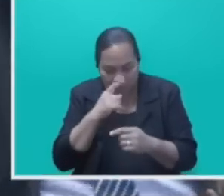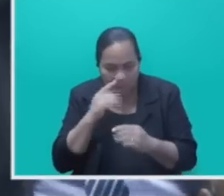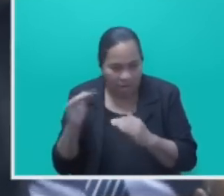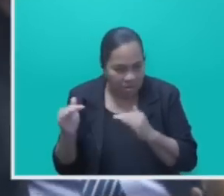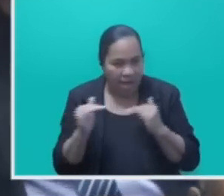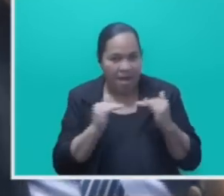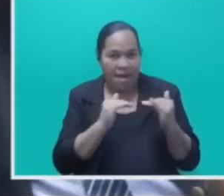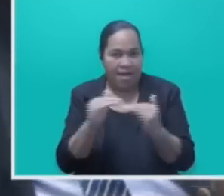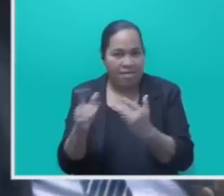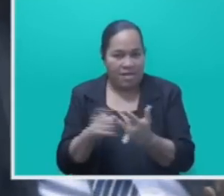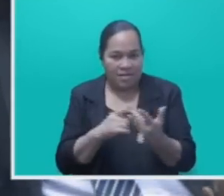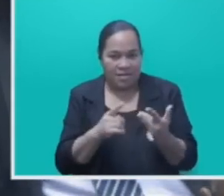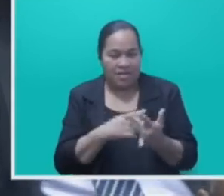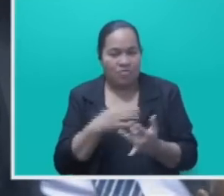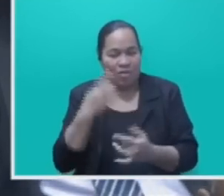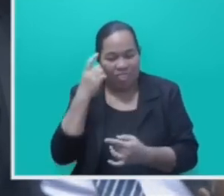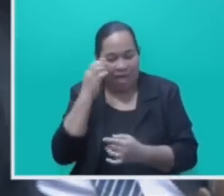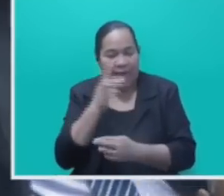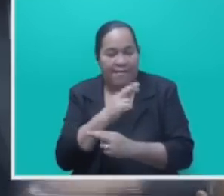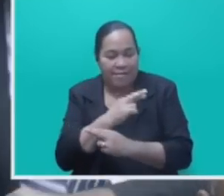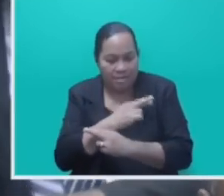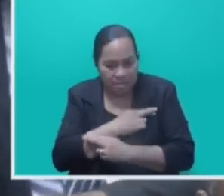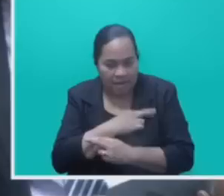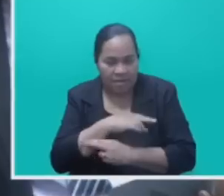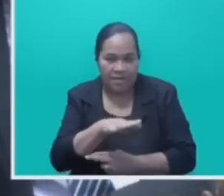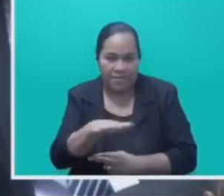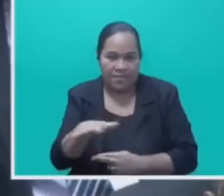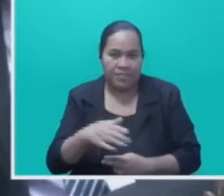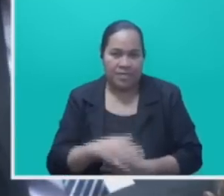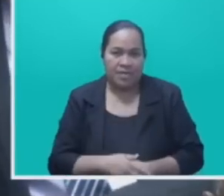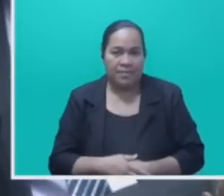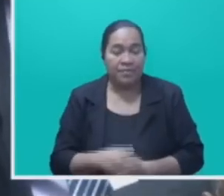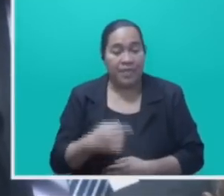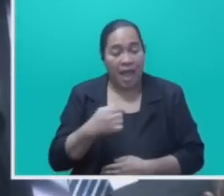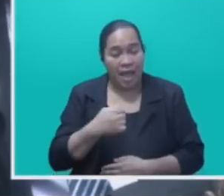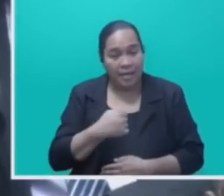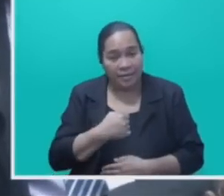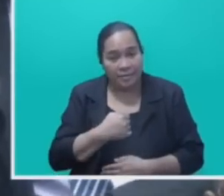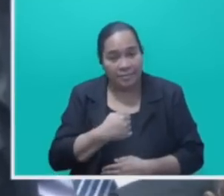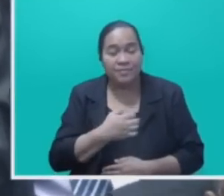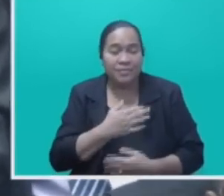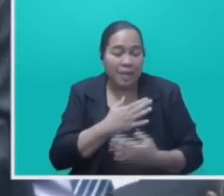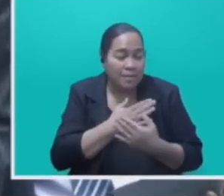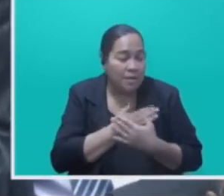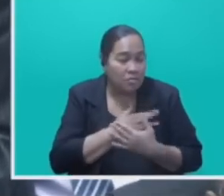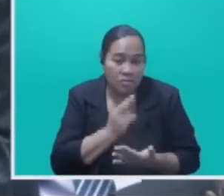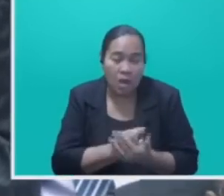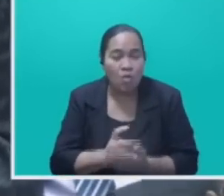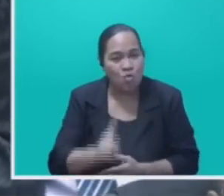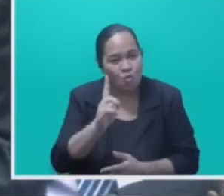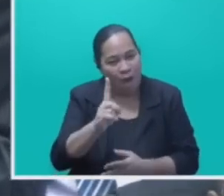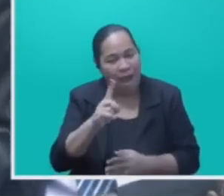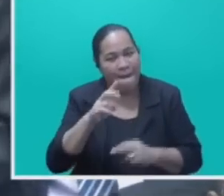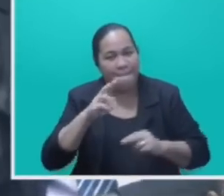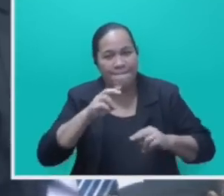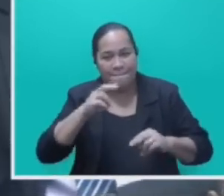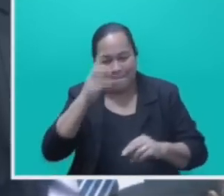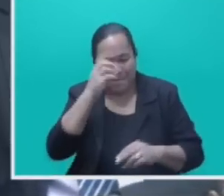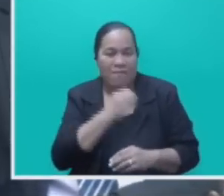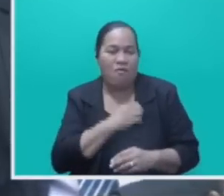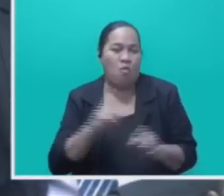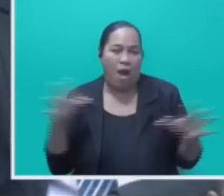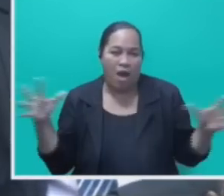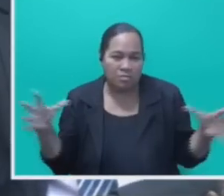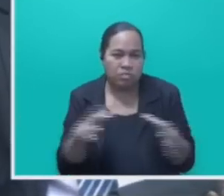yourself, with consideration and respect. I personally believe in one Fiji in which